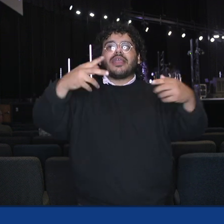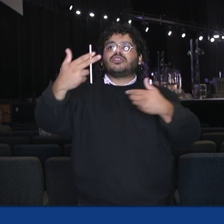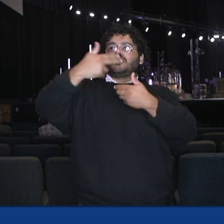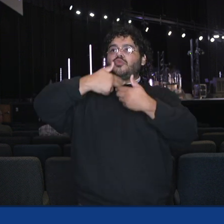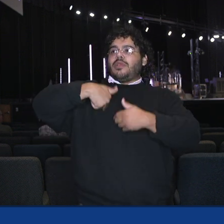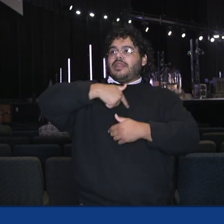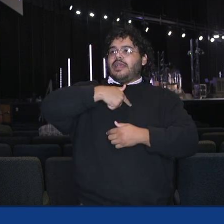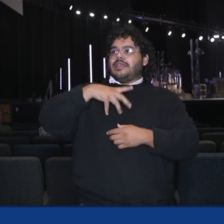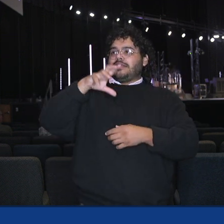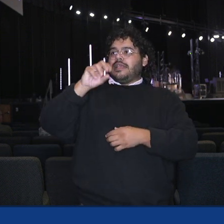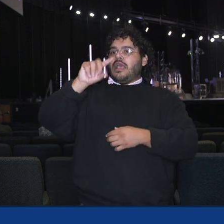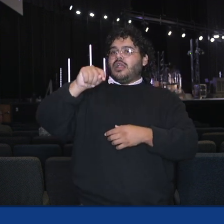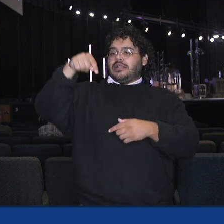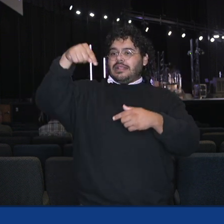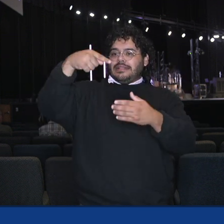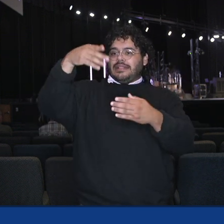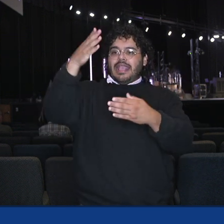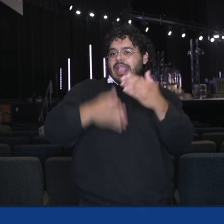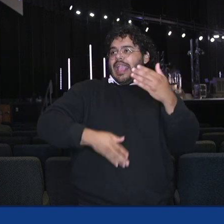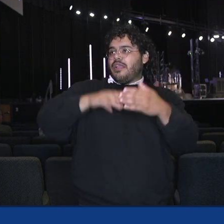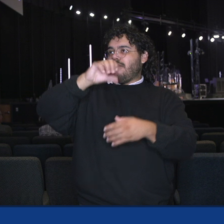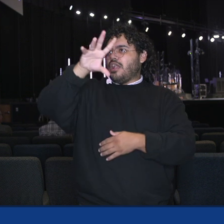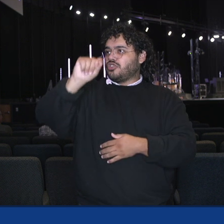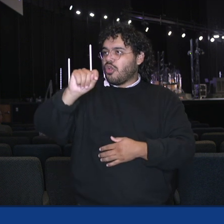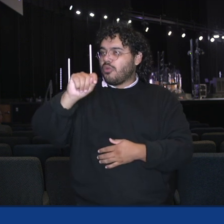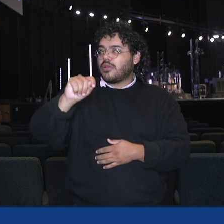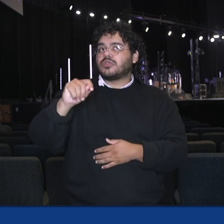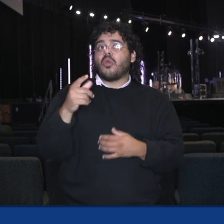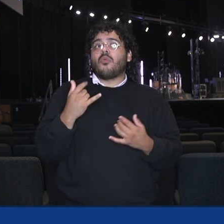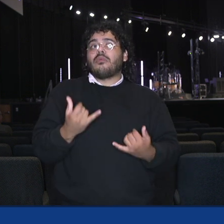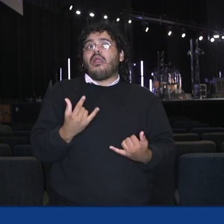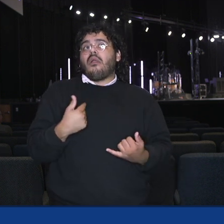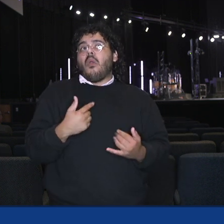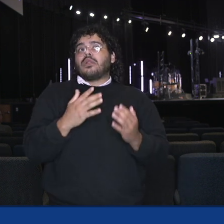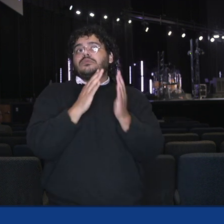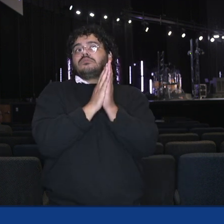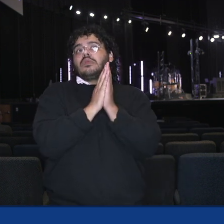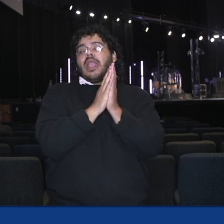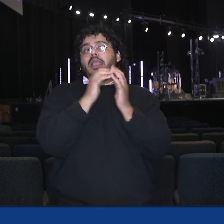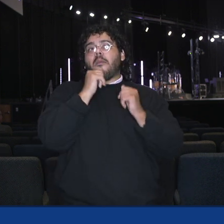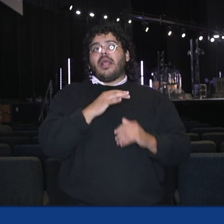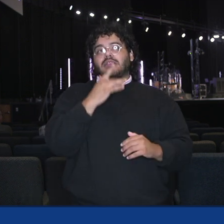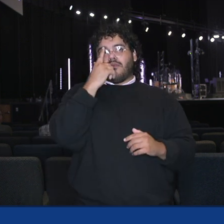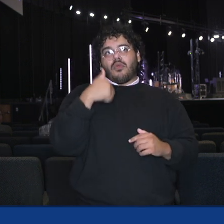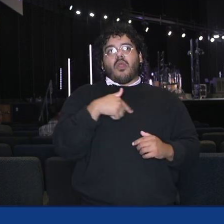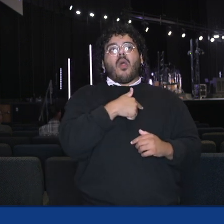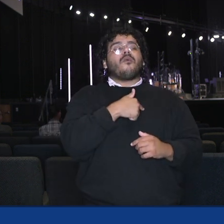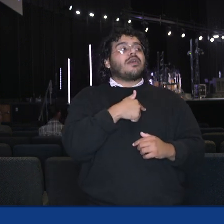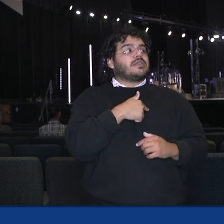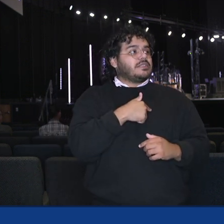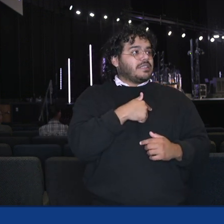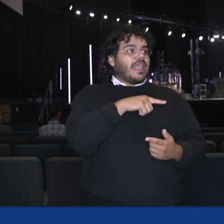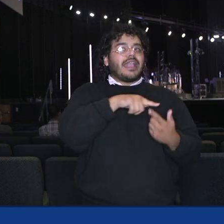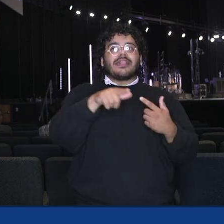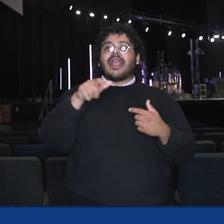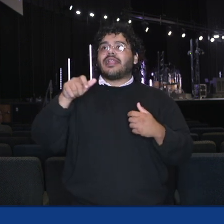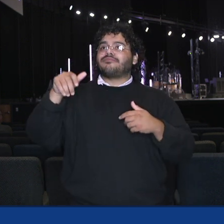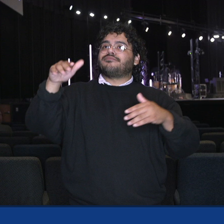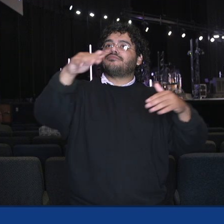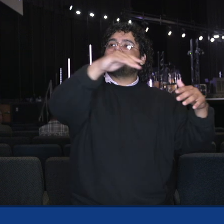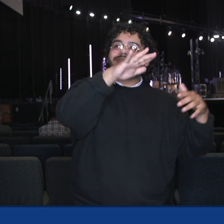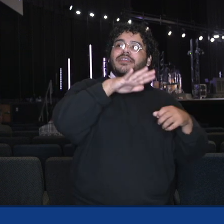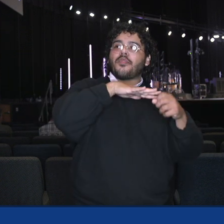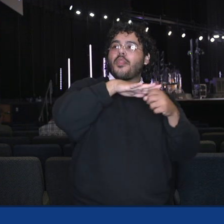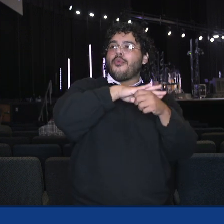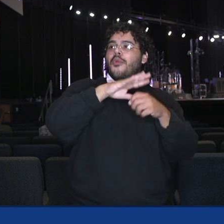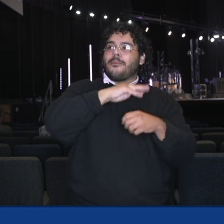Now, campuses, let me pray a blessing over all of us, and then I'll release you to local ministry time. Would you just pray with me for